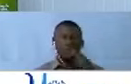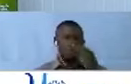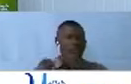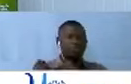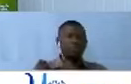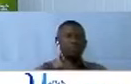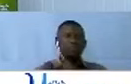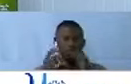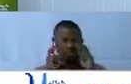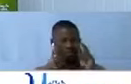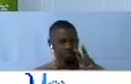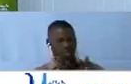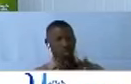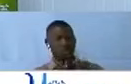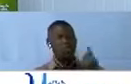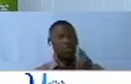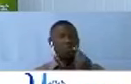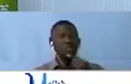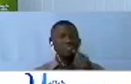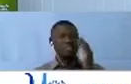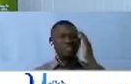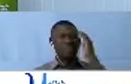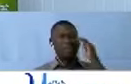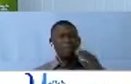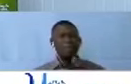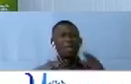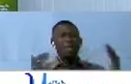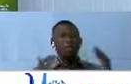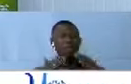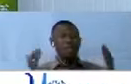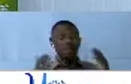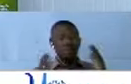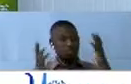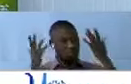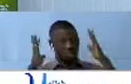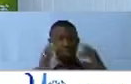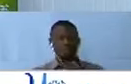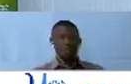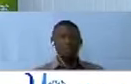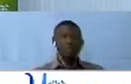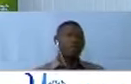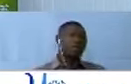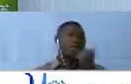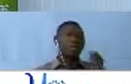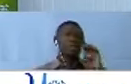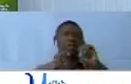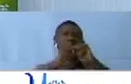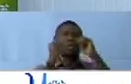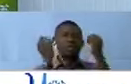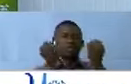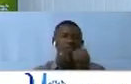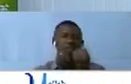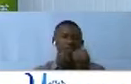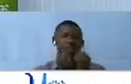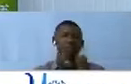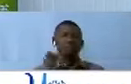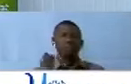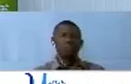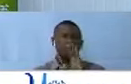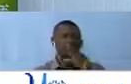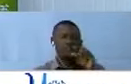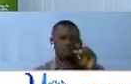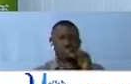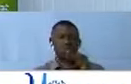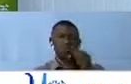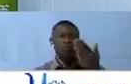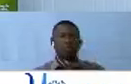kukuru kunton kolleti kuja kunton kolu. And executive directives. Men falam better la kamulu tamandi me